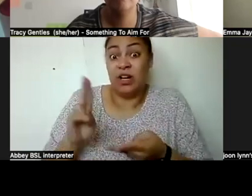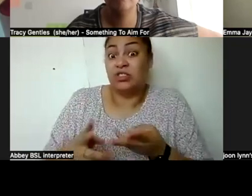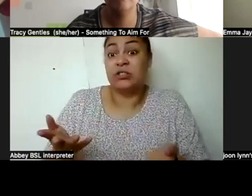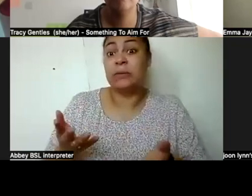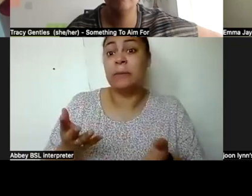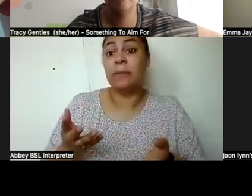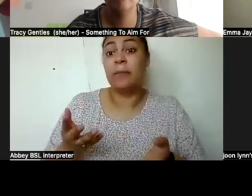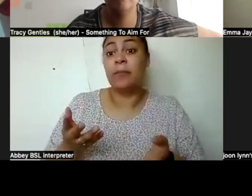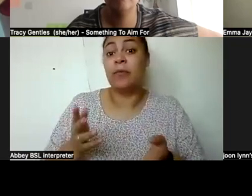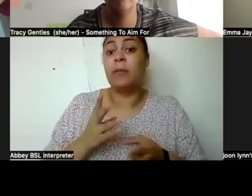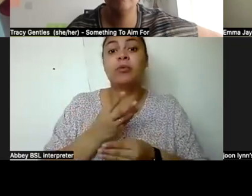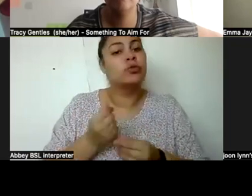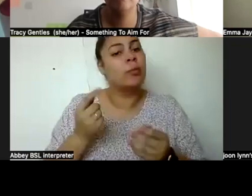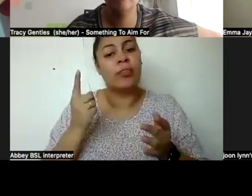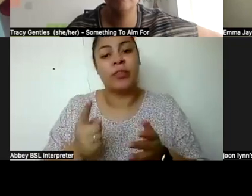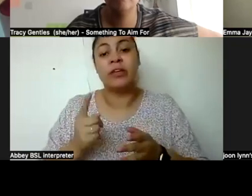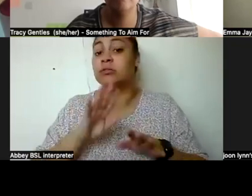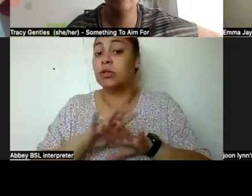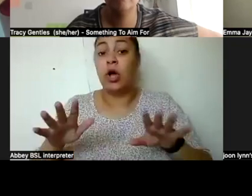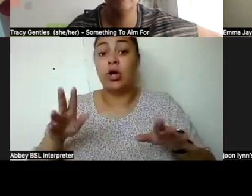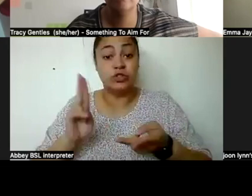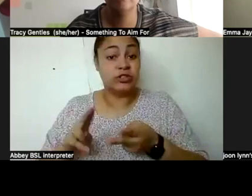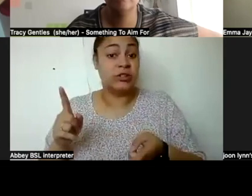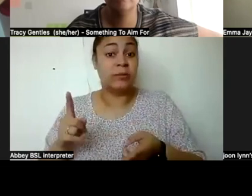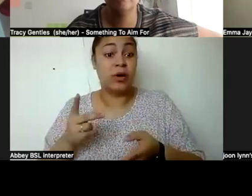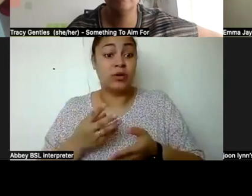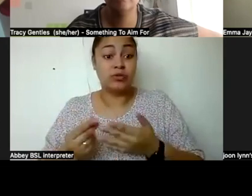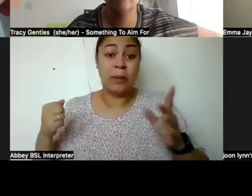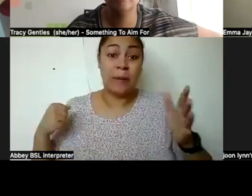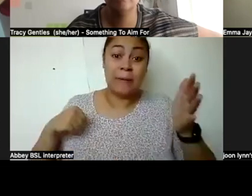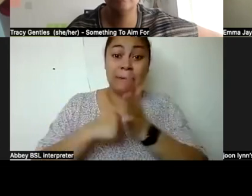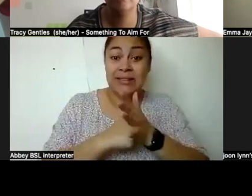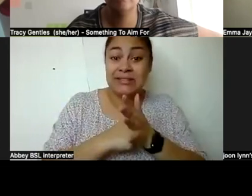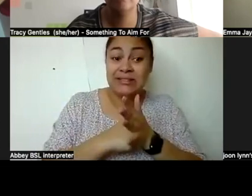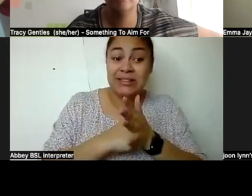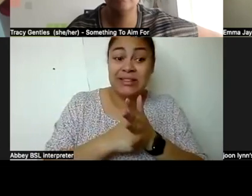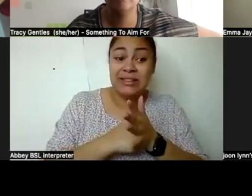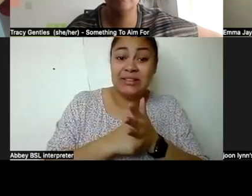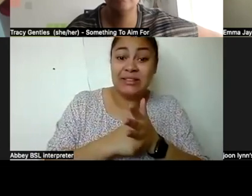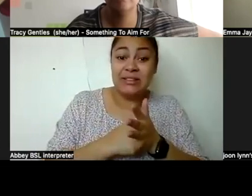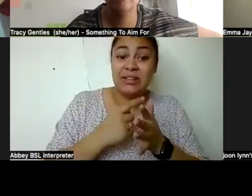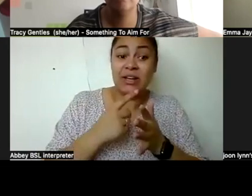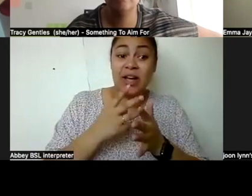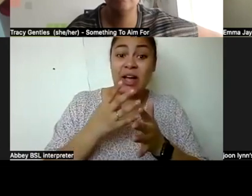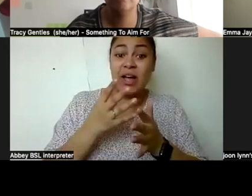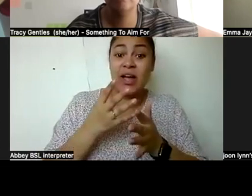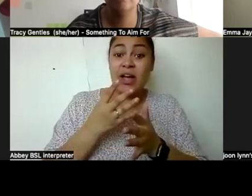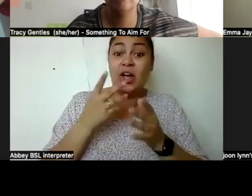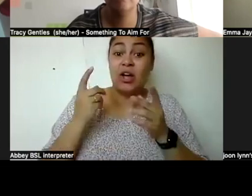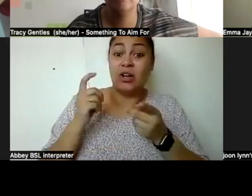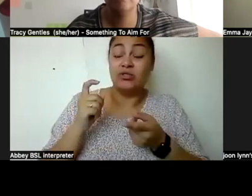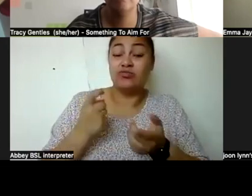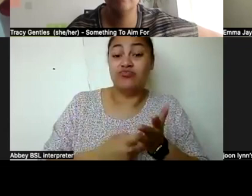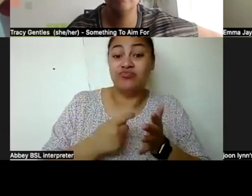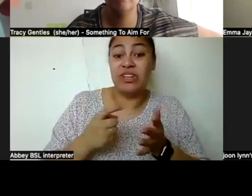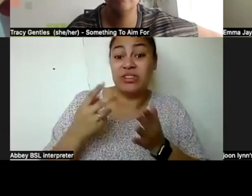but some things aren't. And resources, capacity, and resource is vital,